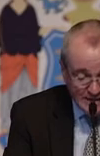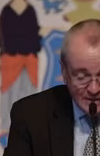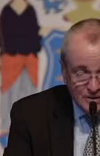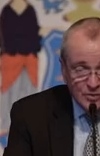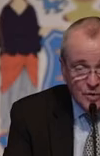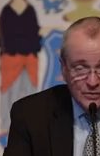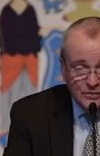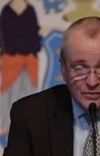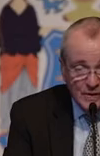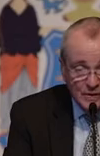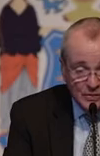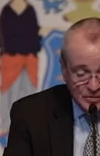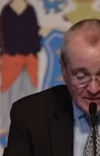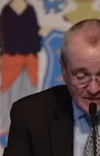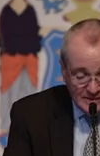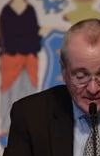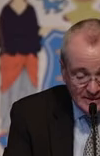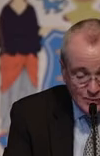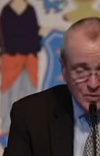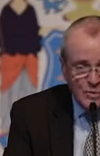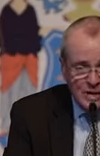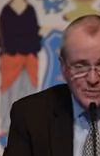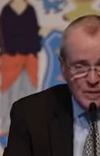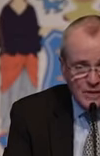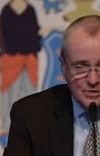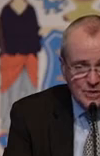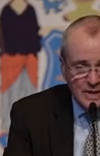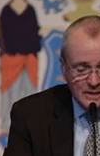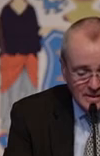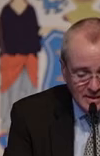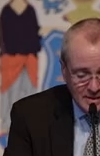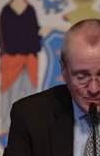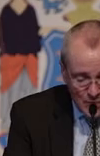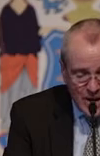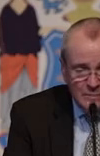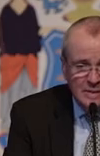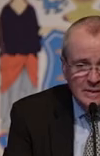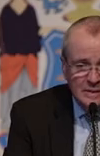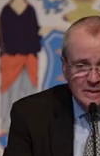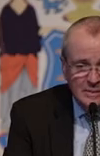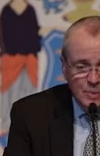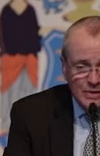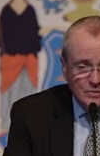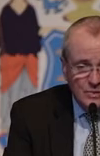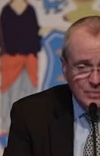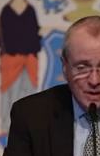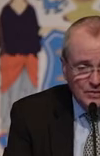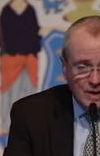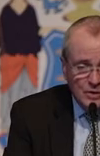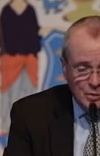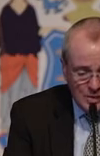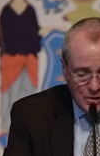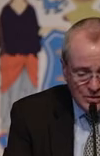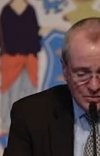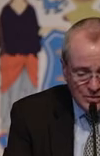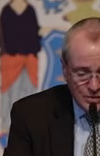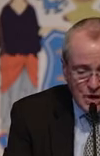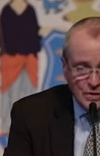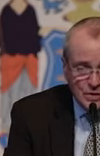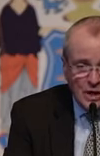Scott, Chris, Stephen, with whom I spoke yesterday, Mom, God bless Carol, who we